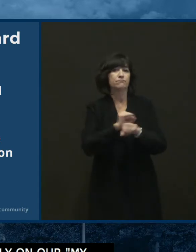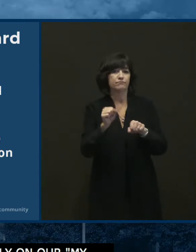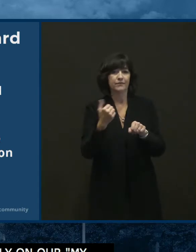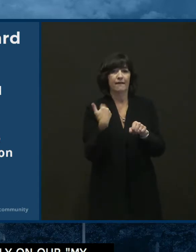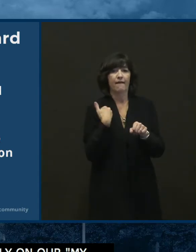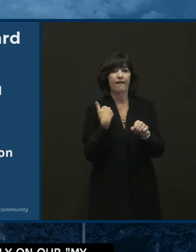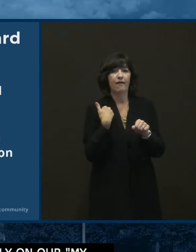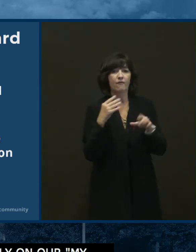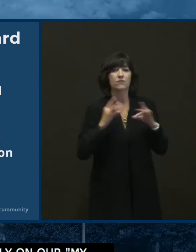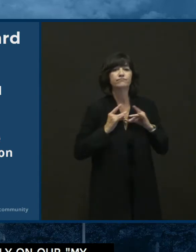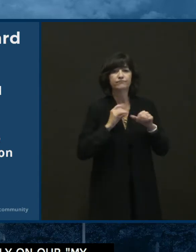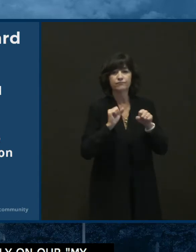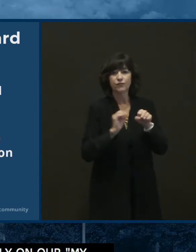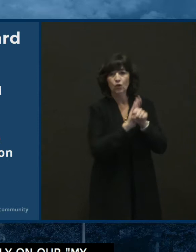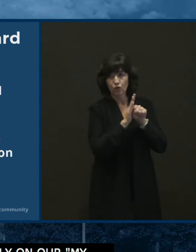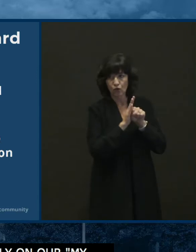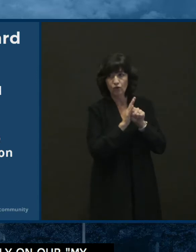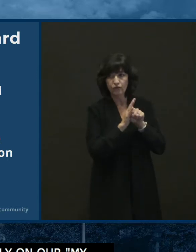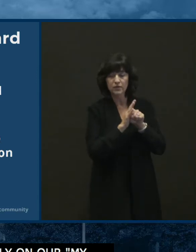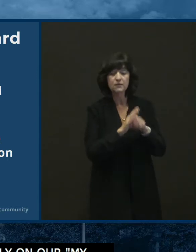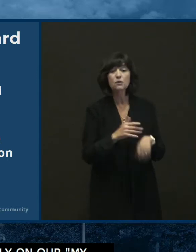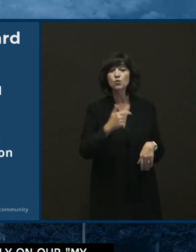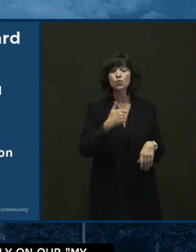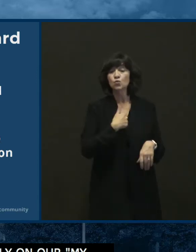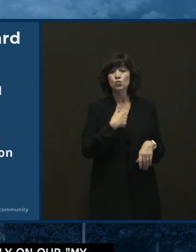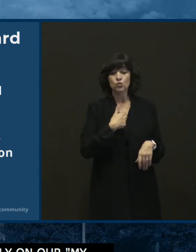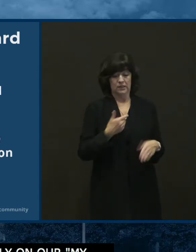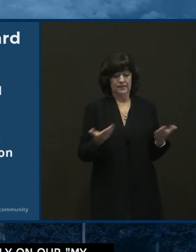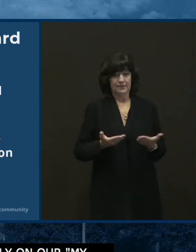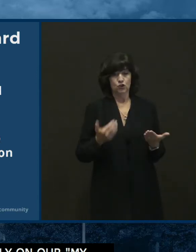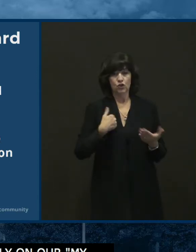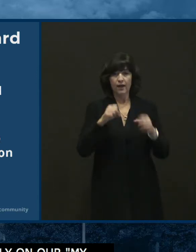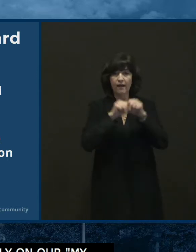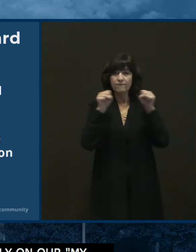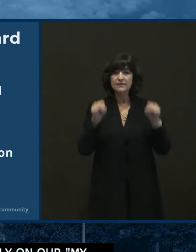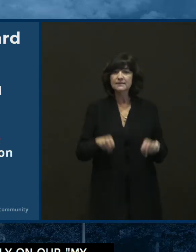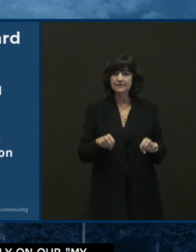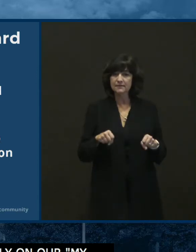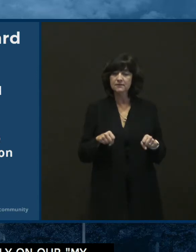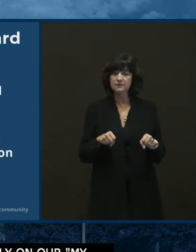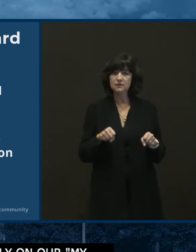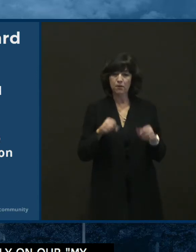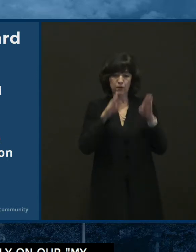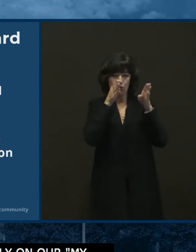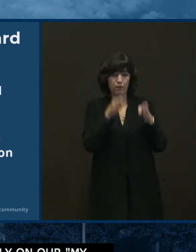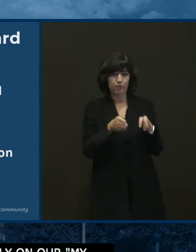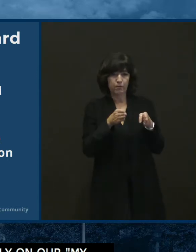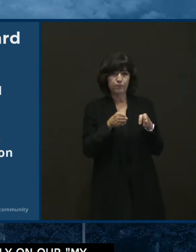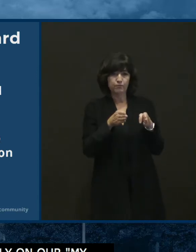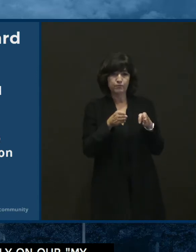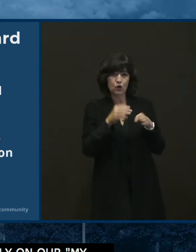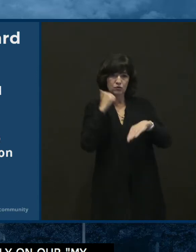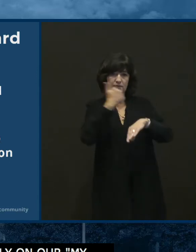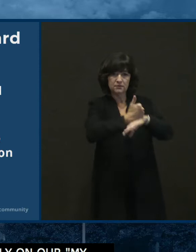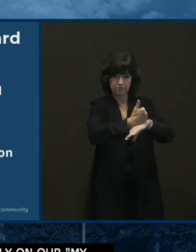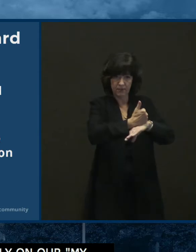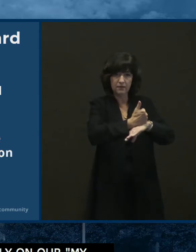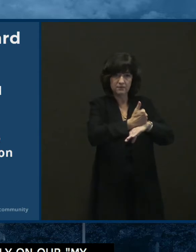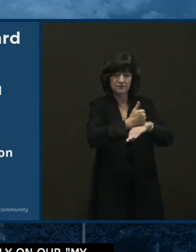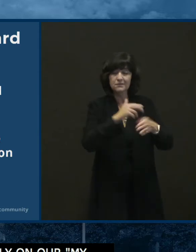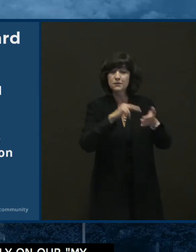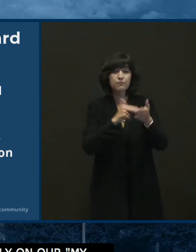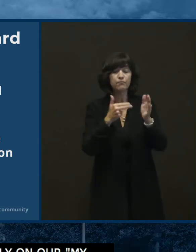a person-based system, and so since the beginning of this epidemic, we've been providing